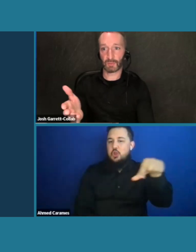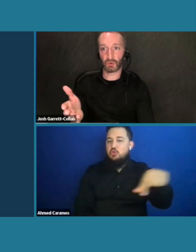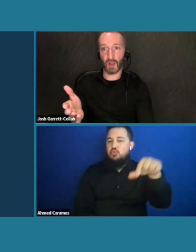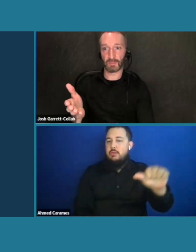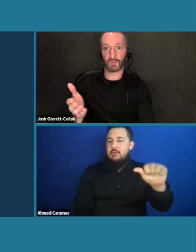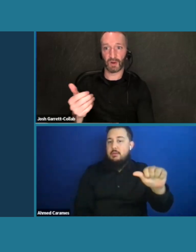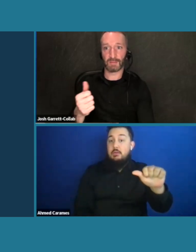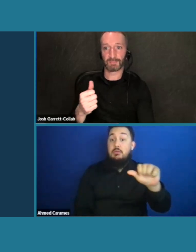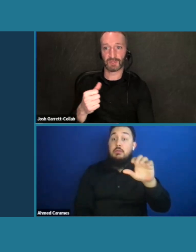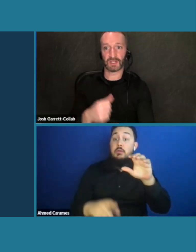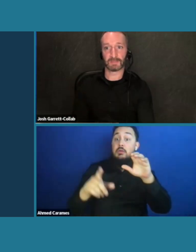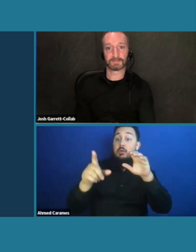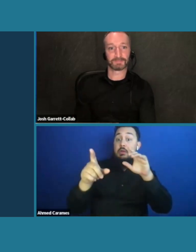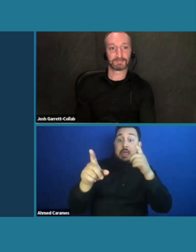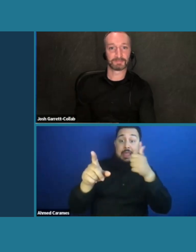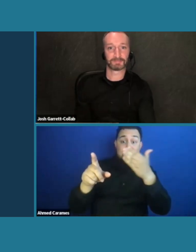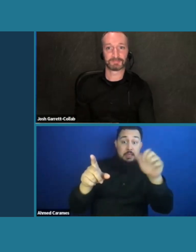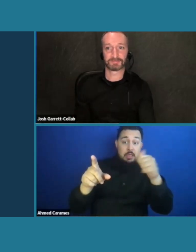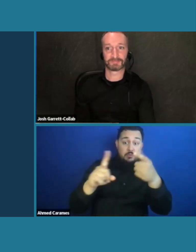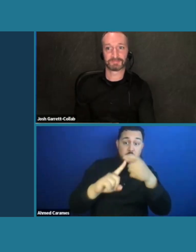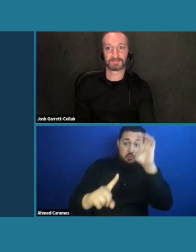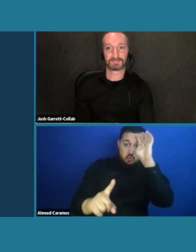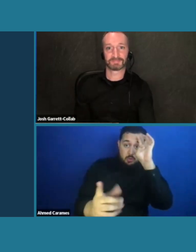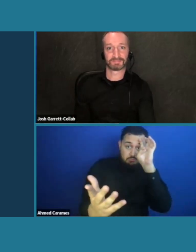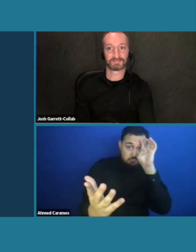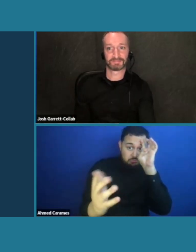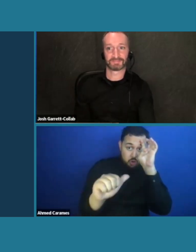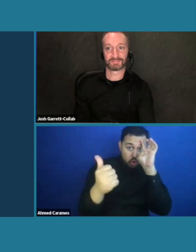Anything else from Crom before I proceed?